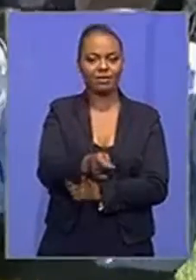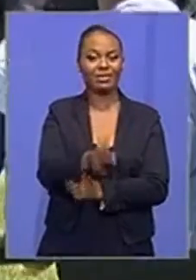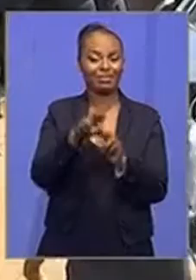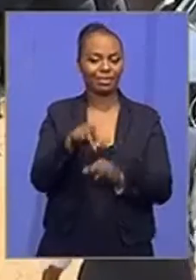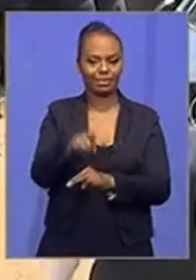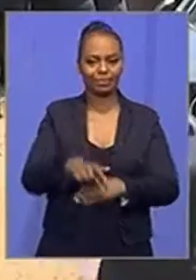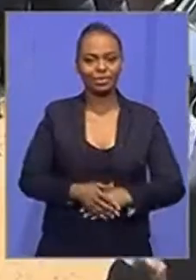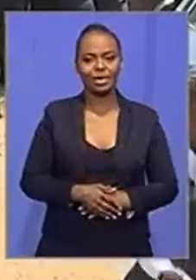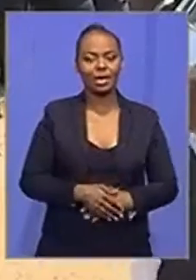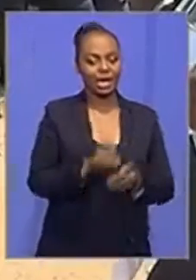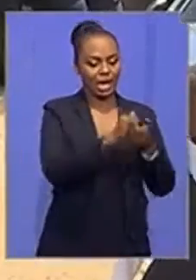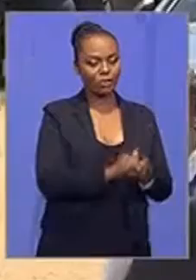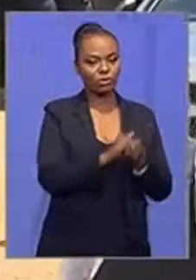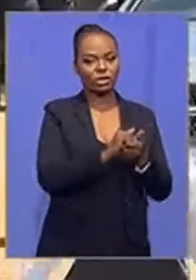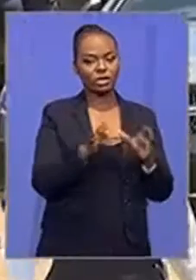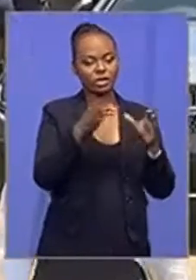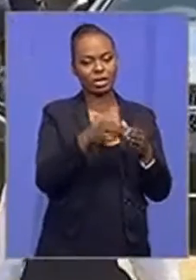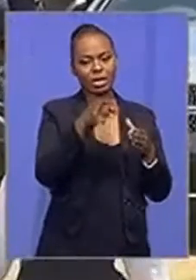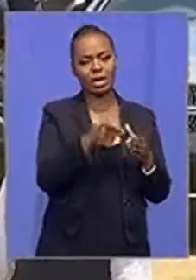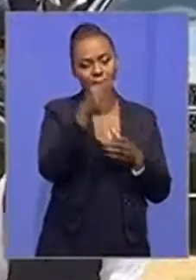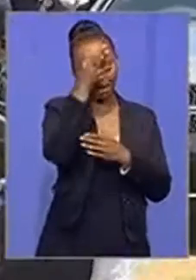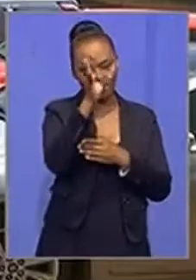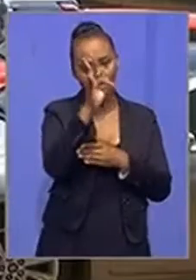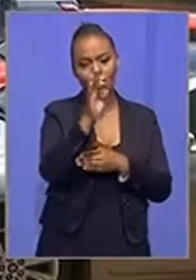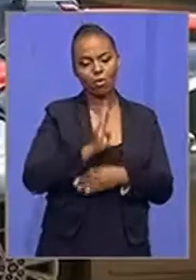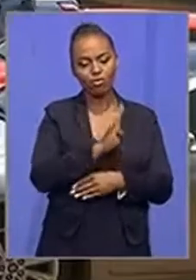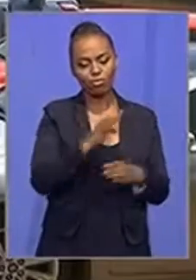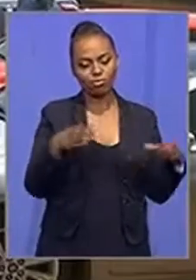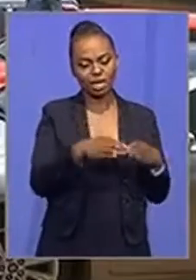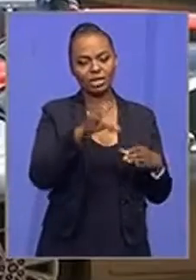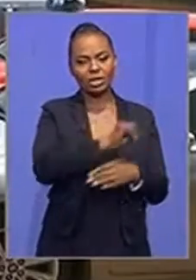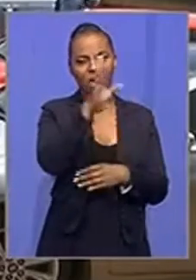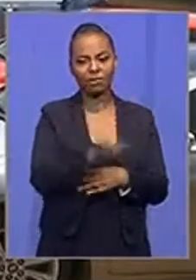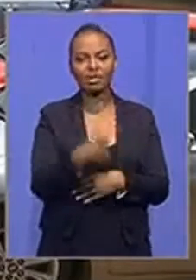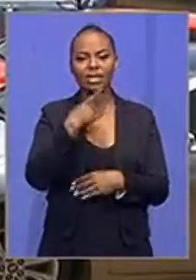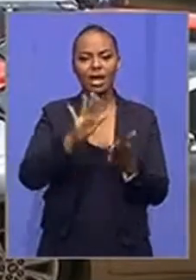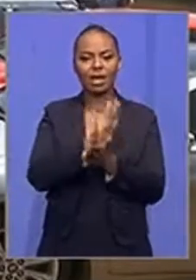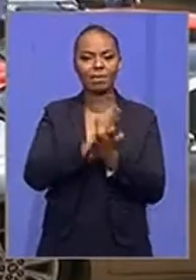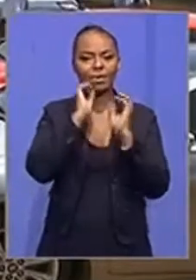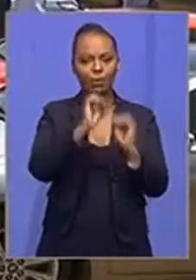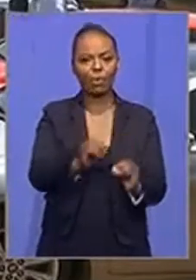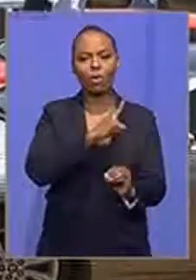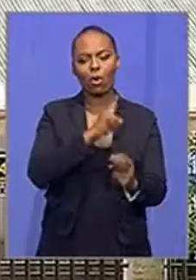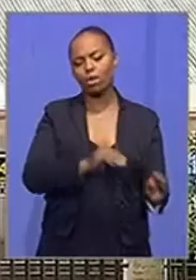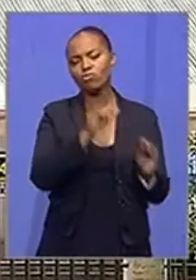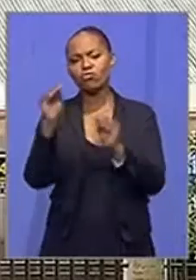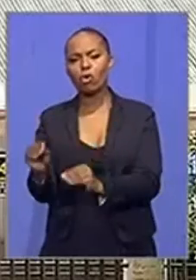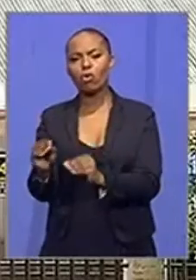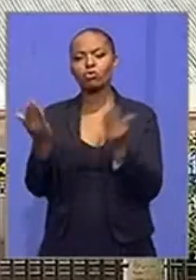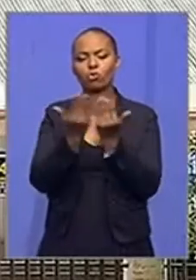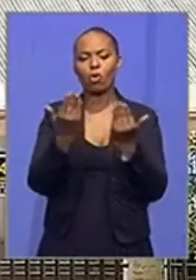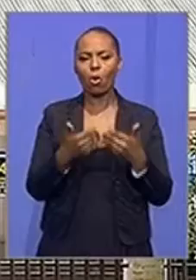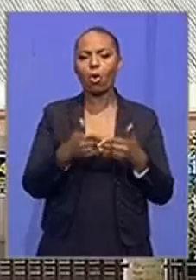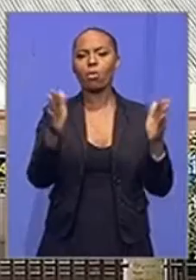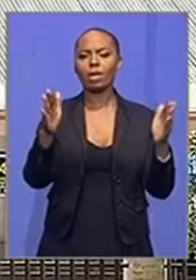of Associations of Governing Bodies of South Africa o re ha o ya thabiswa ku busetsa morao letsatsi la ho bulwa ha dikolo ka